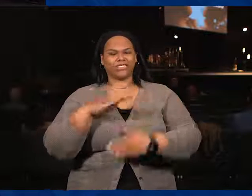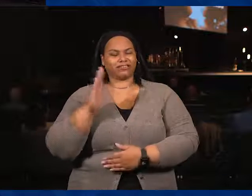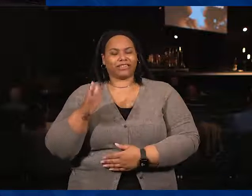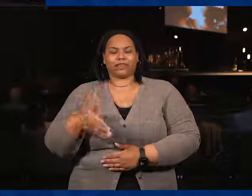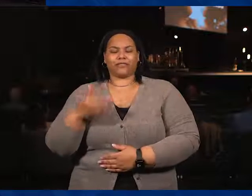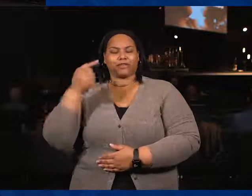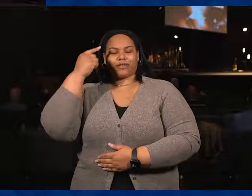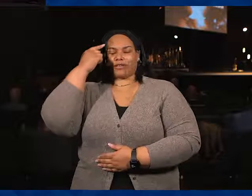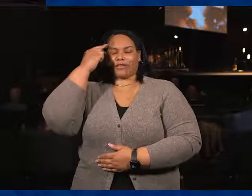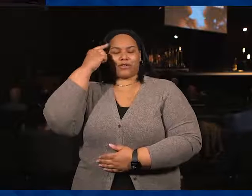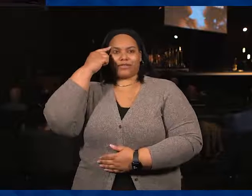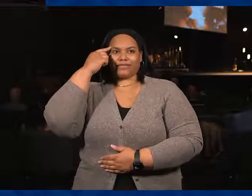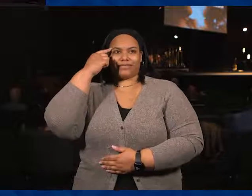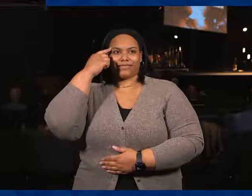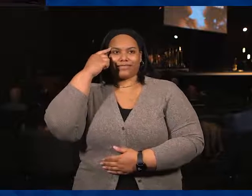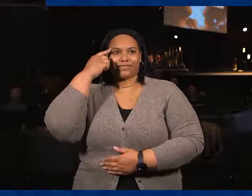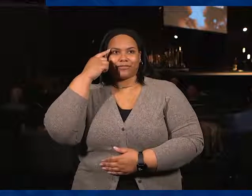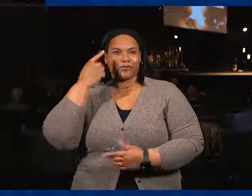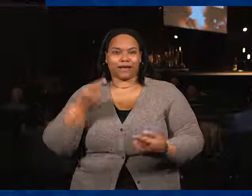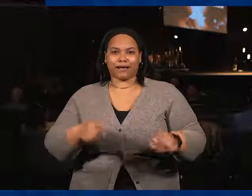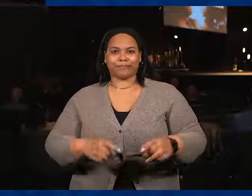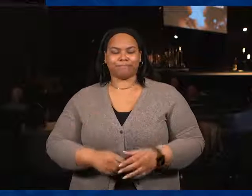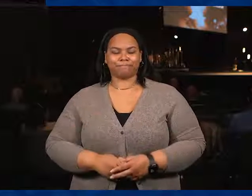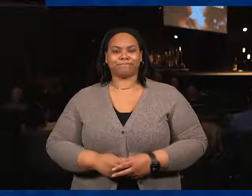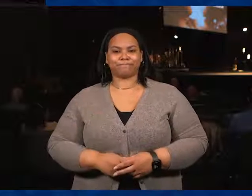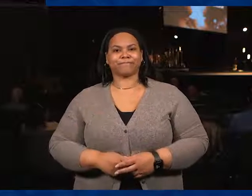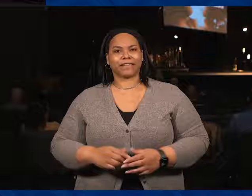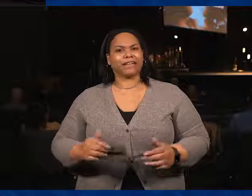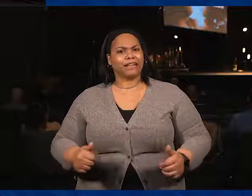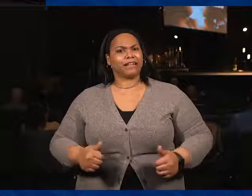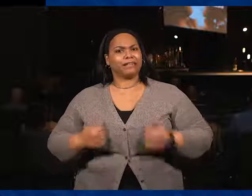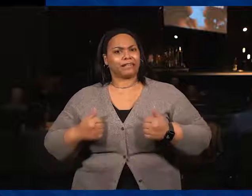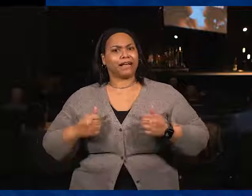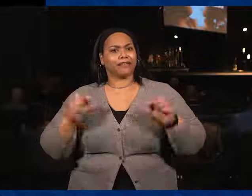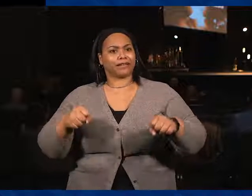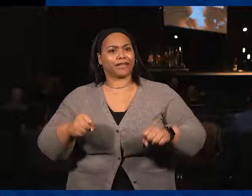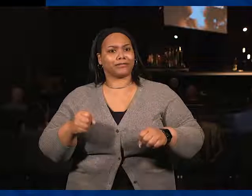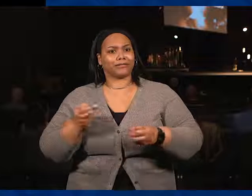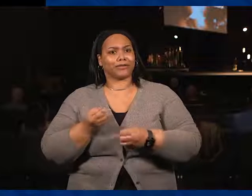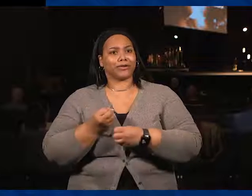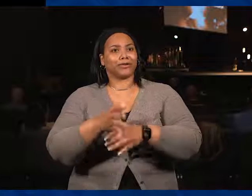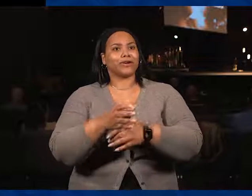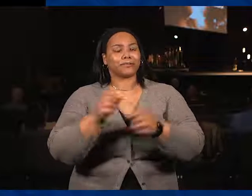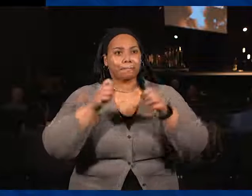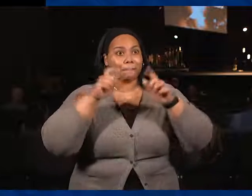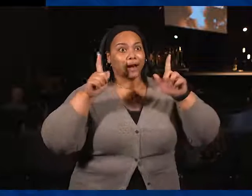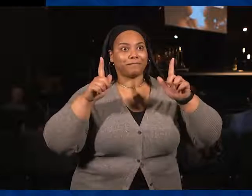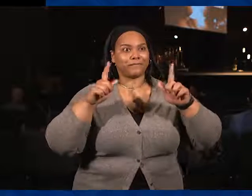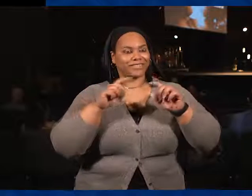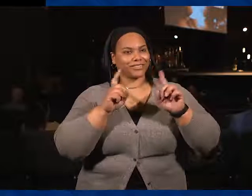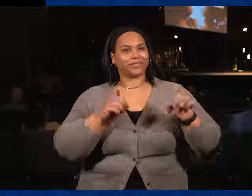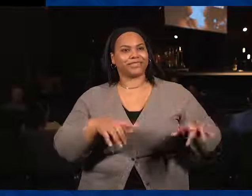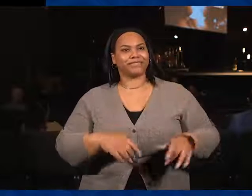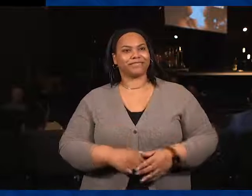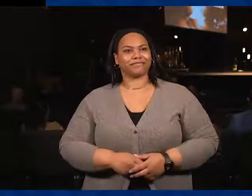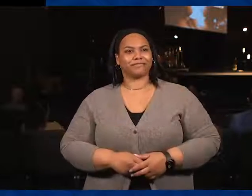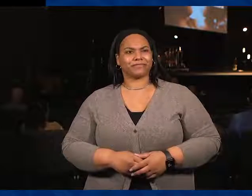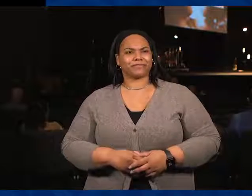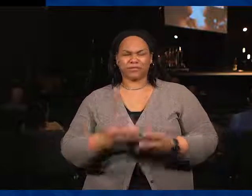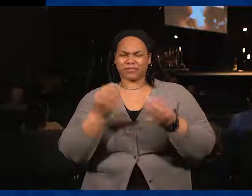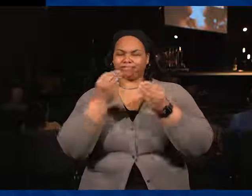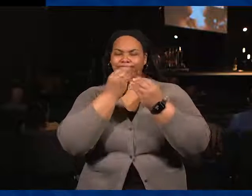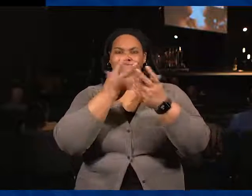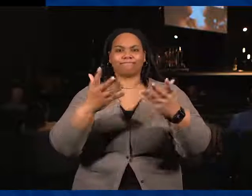through. That life can bring you and I some pop quizzes, but let me give you some good news about the pop quizzes of